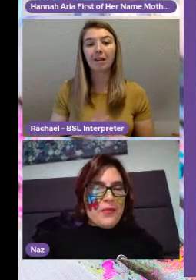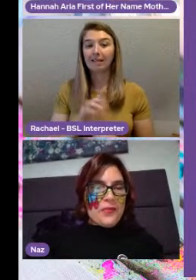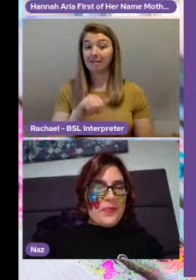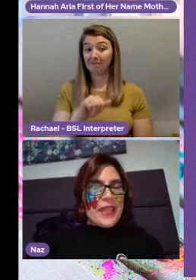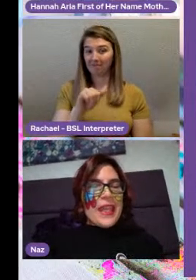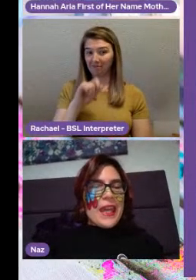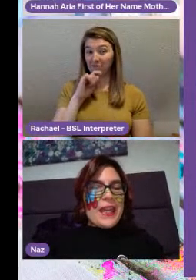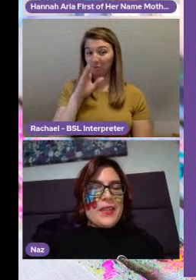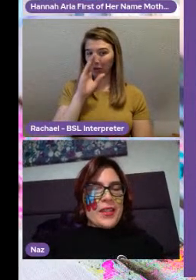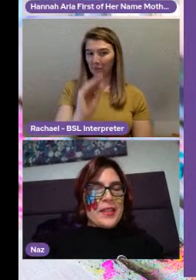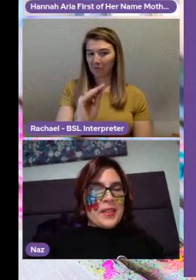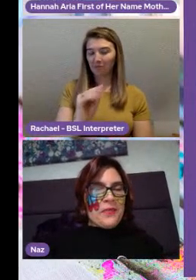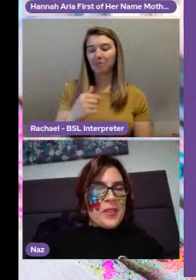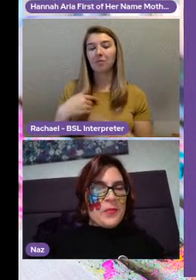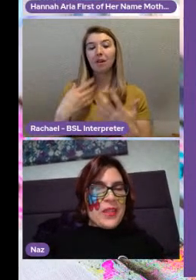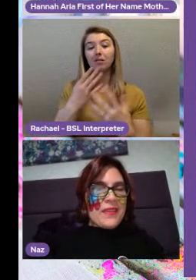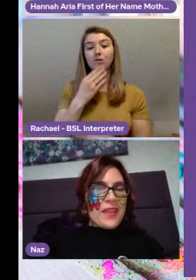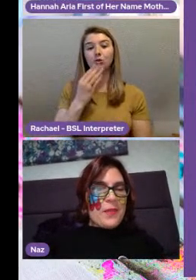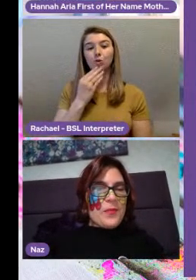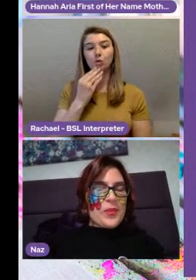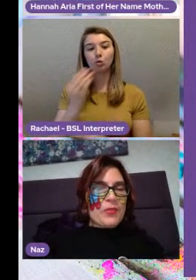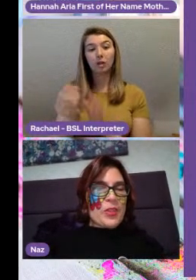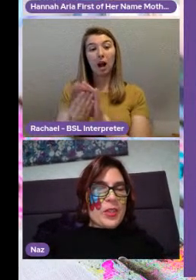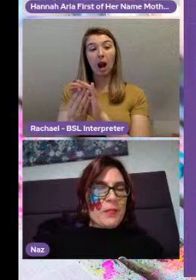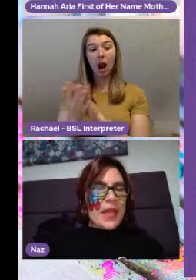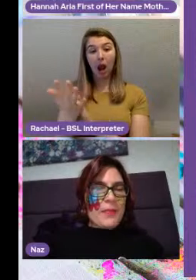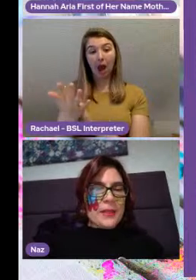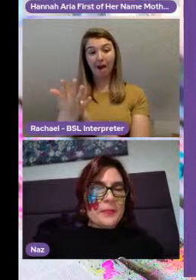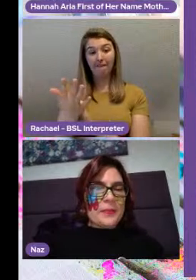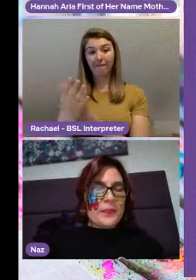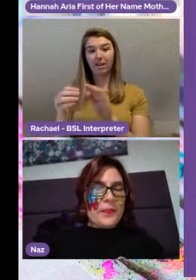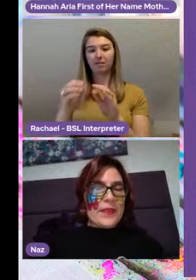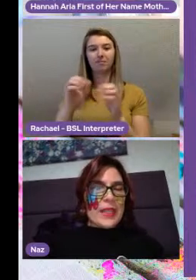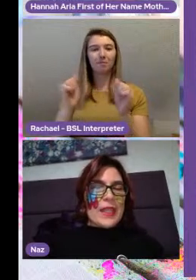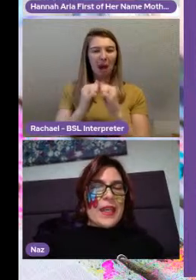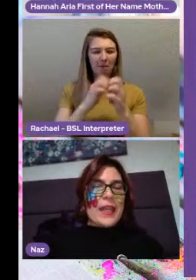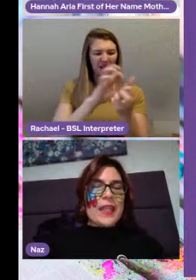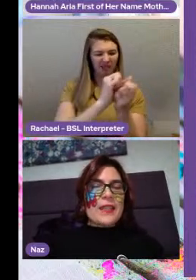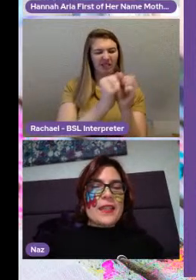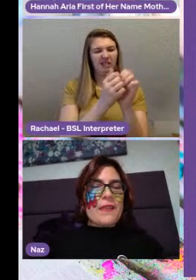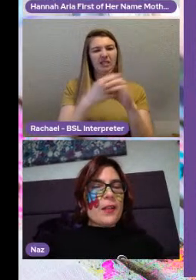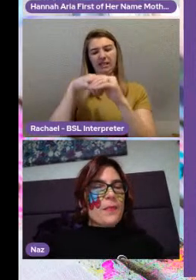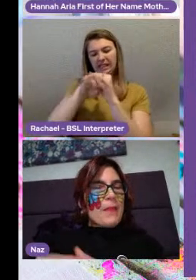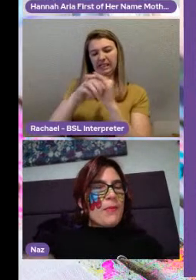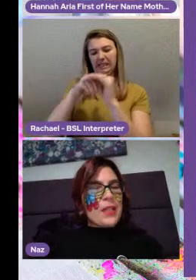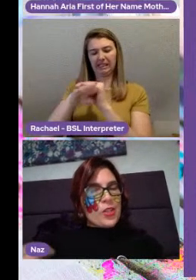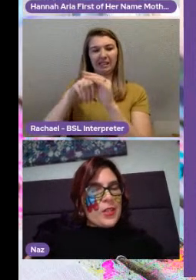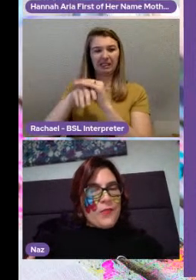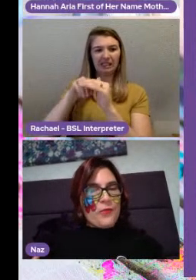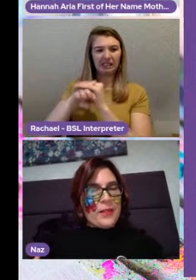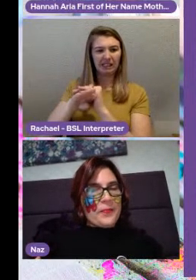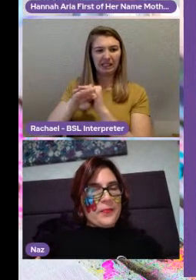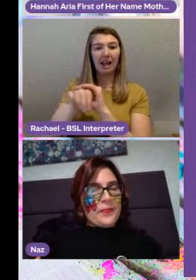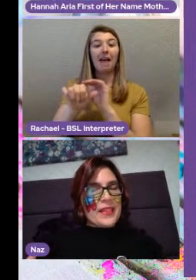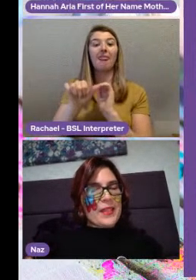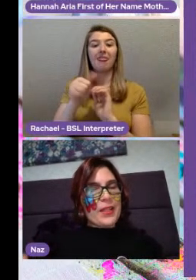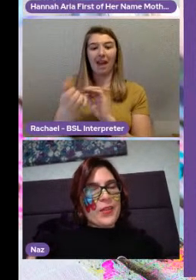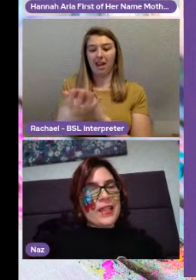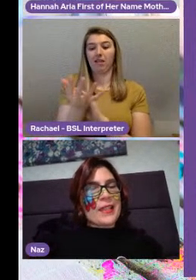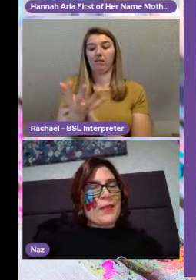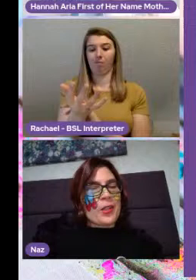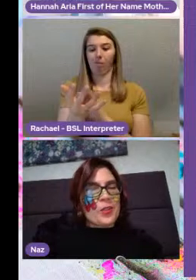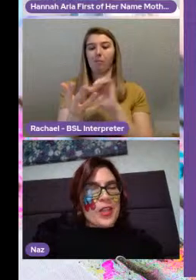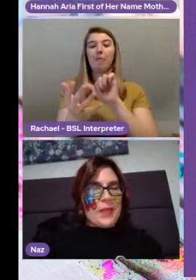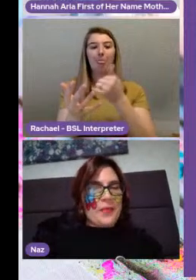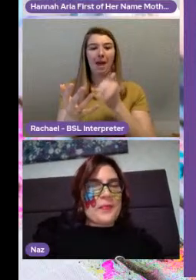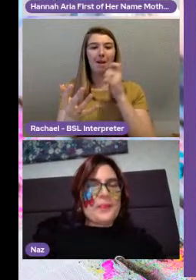a rubber glove and I stuffed it with scrunched up paper, and then I paper mache'd over it. So I